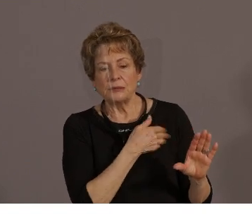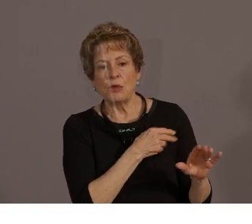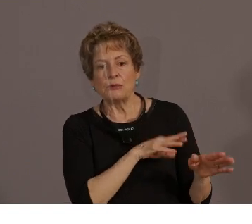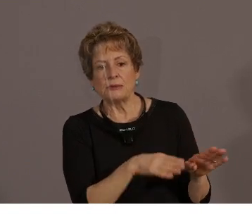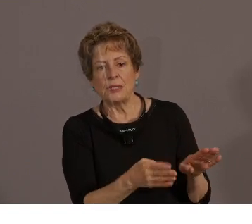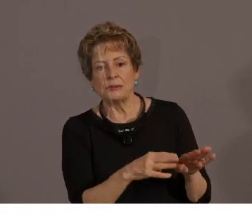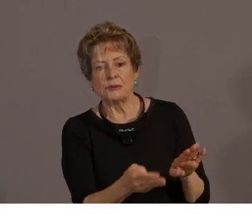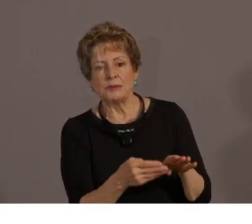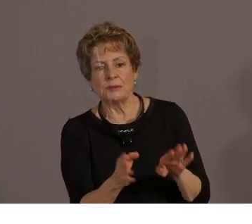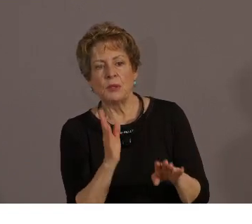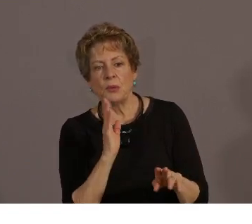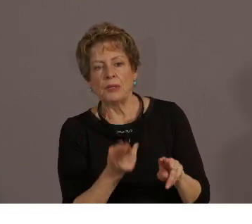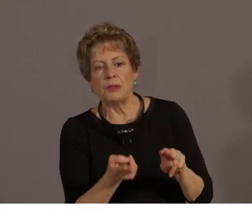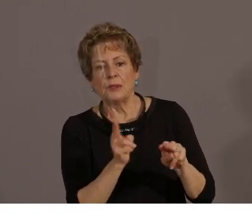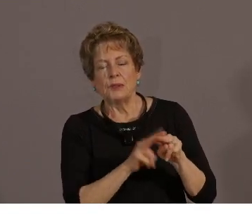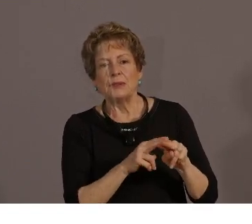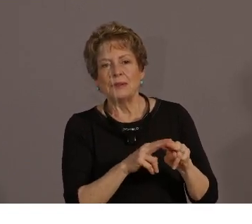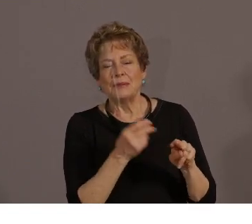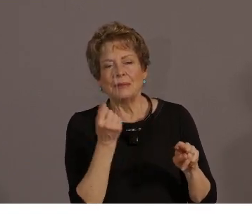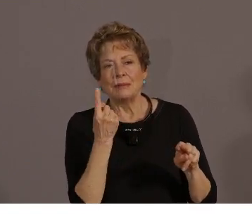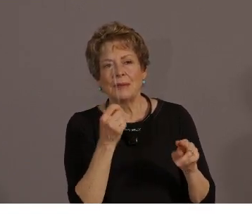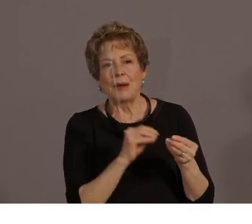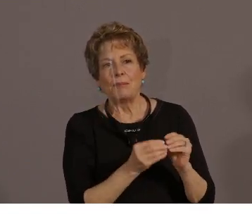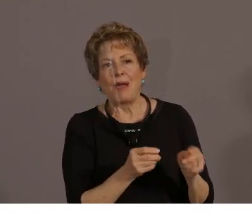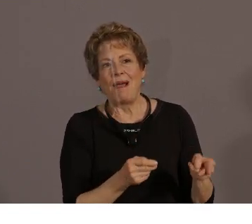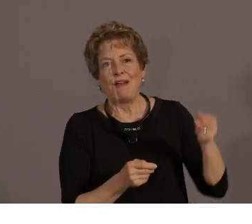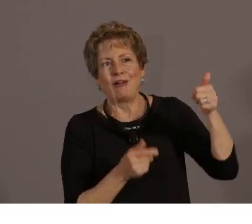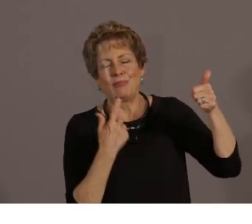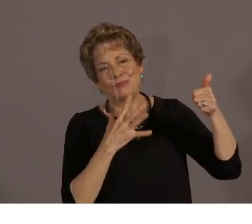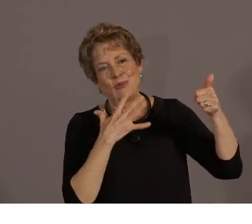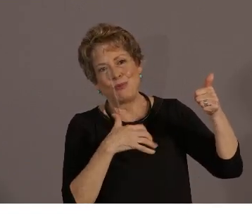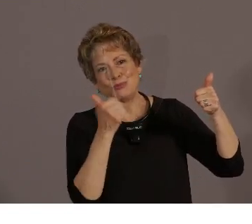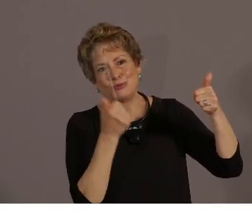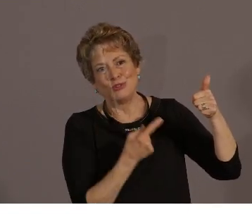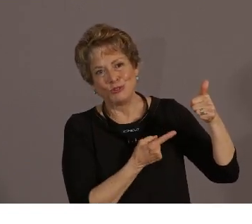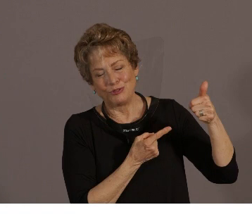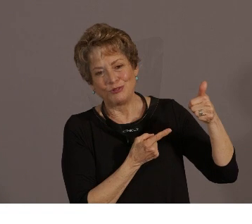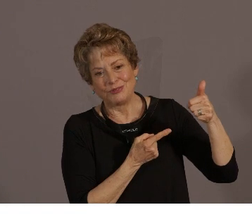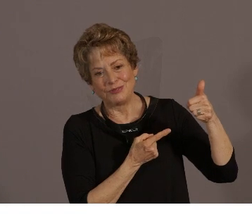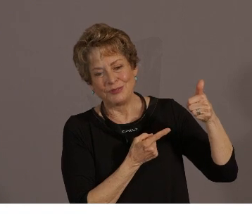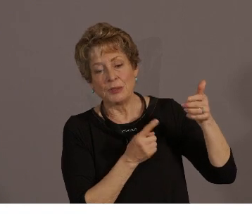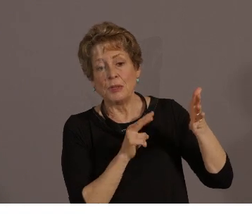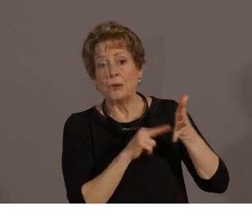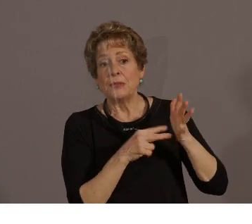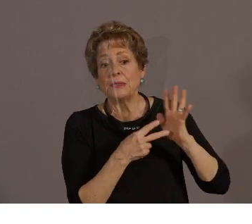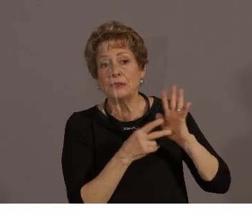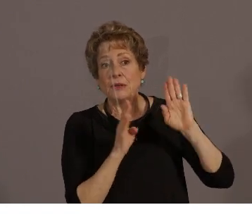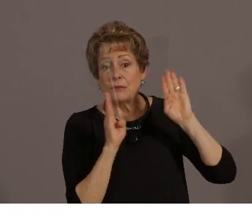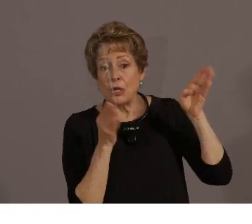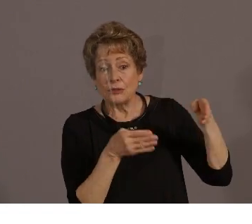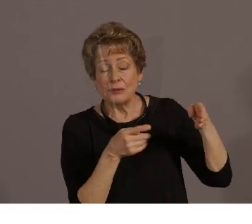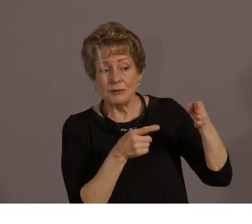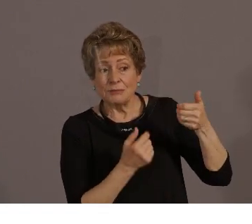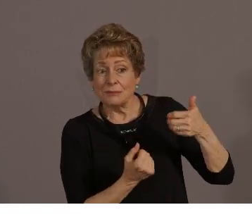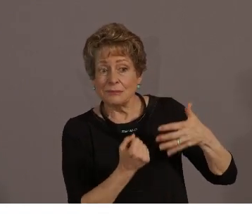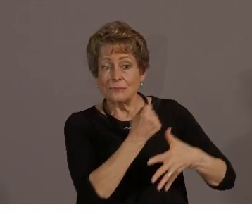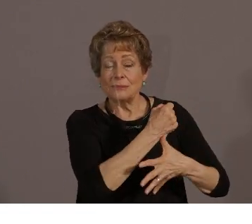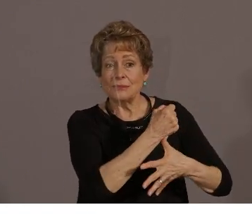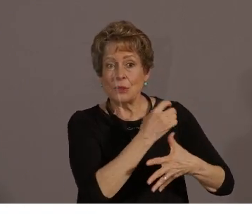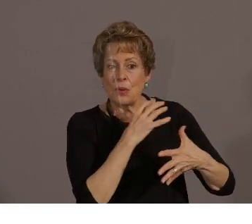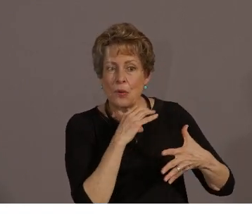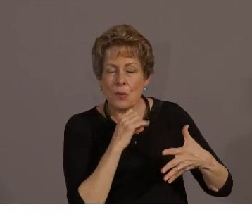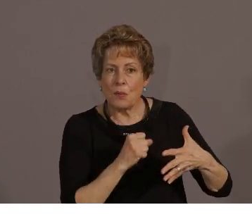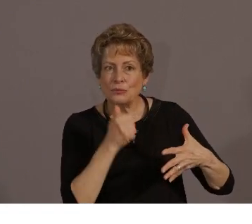hybrid prioritization model that's going to focus on those at highest risk, including those that are of